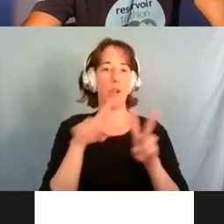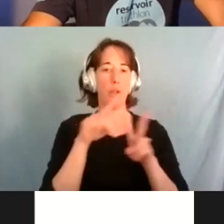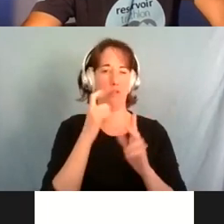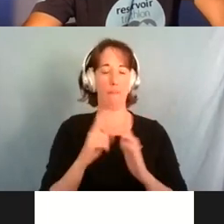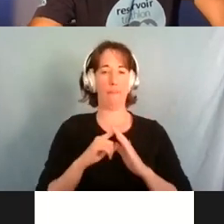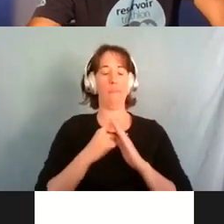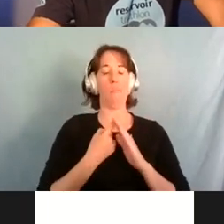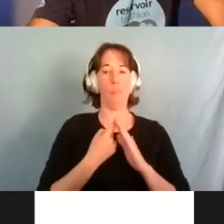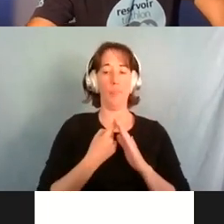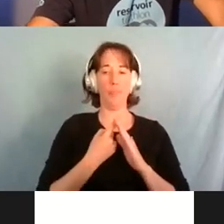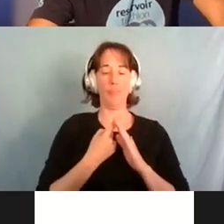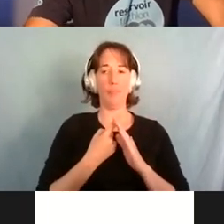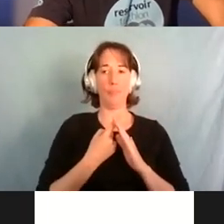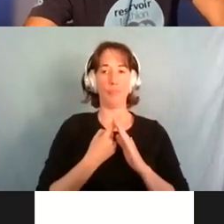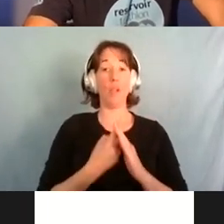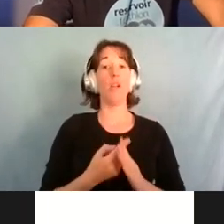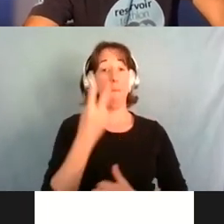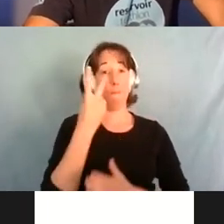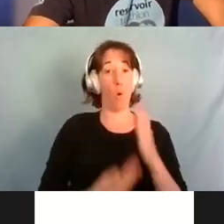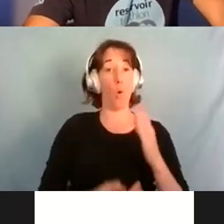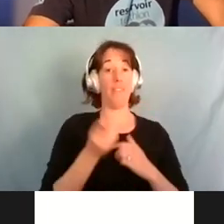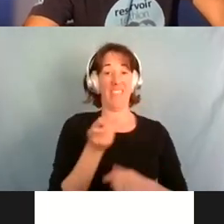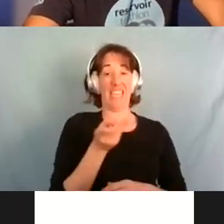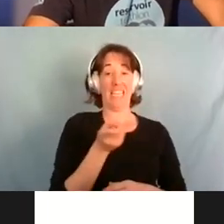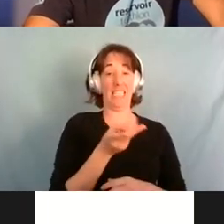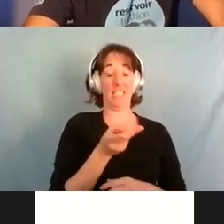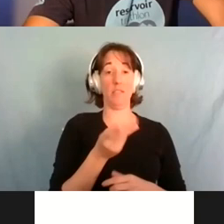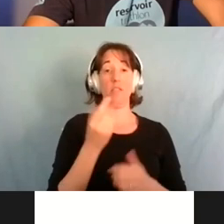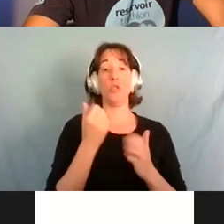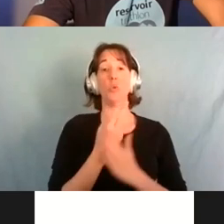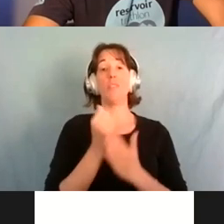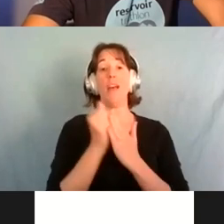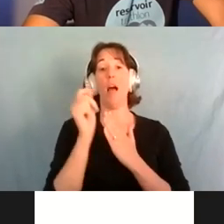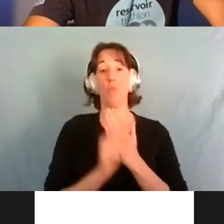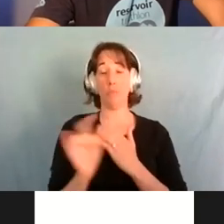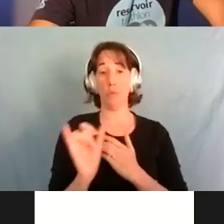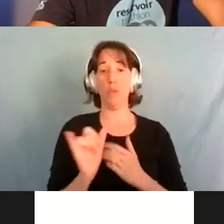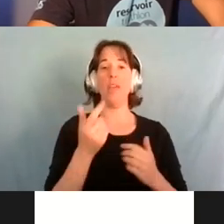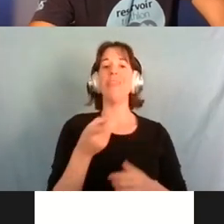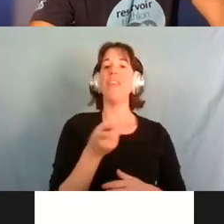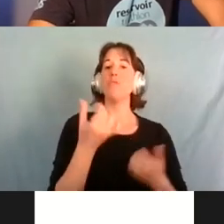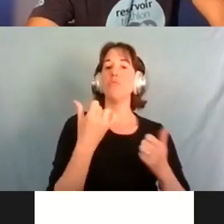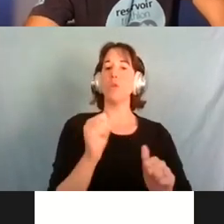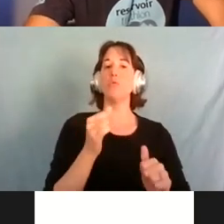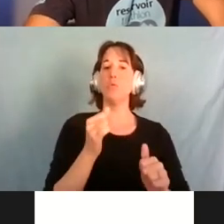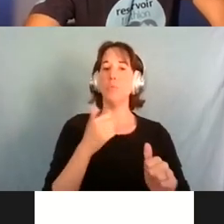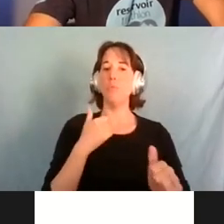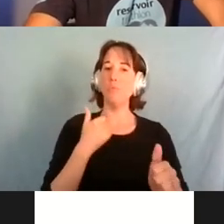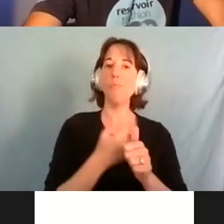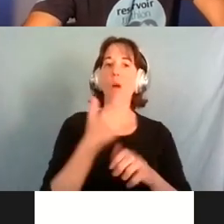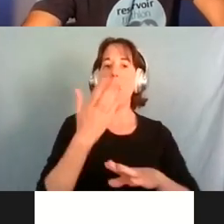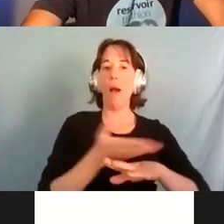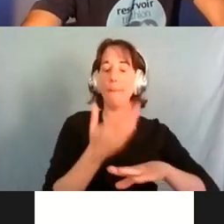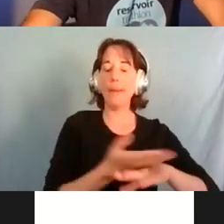to, they're trying to update the Q values from random to, you know, values that will give it the